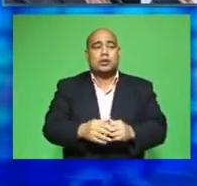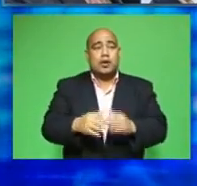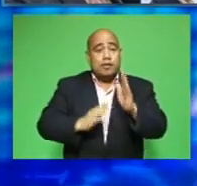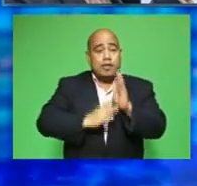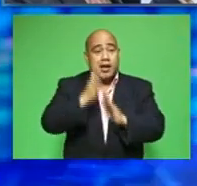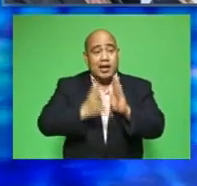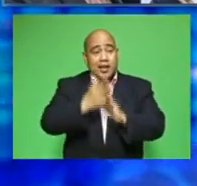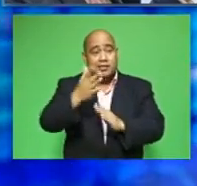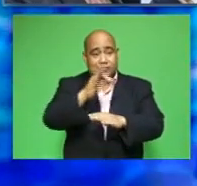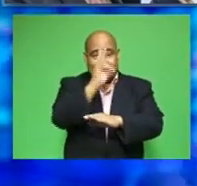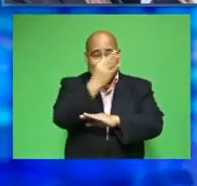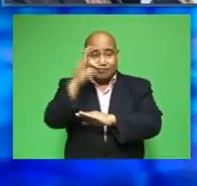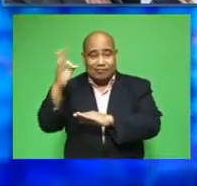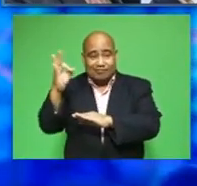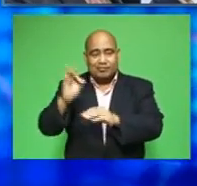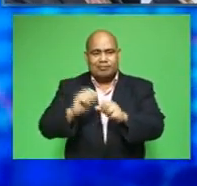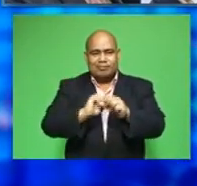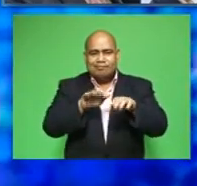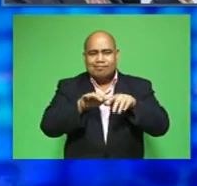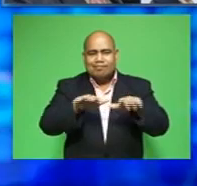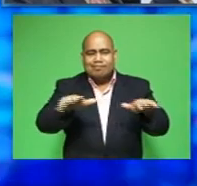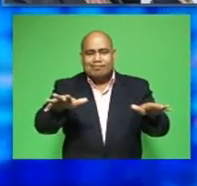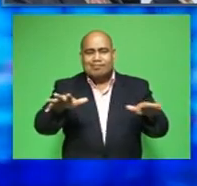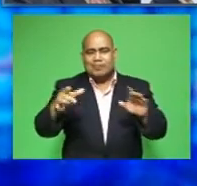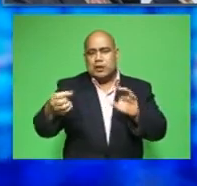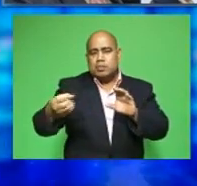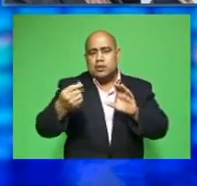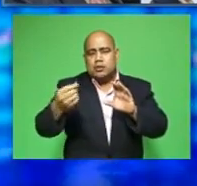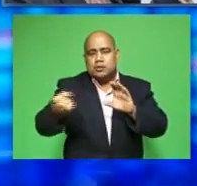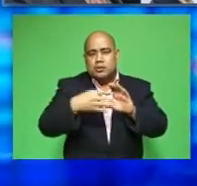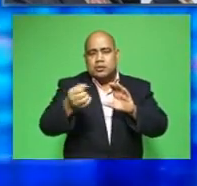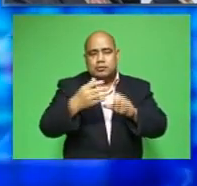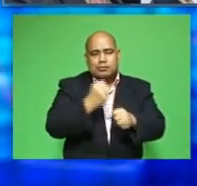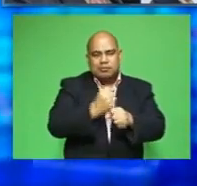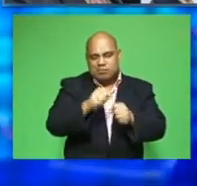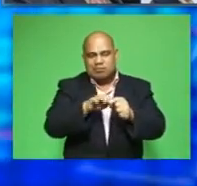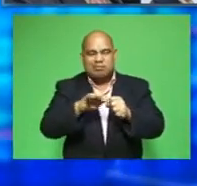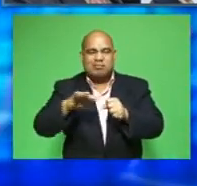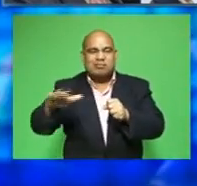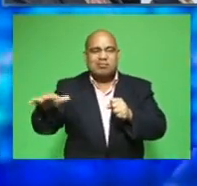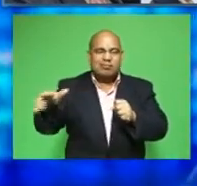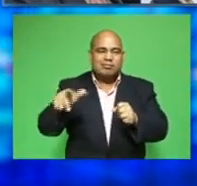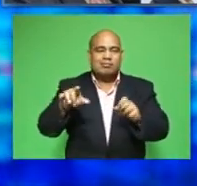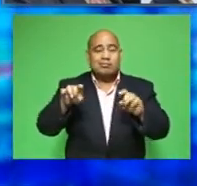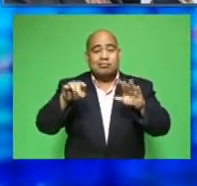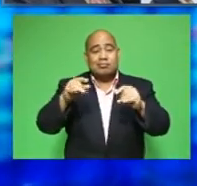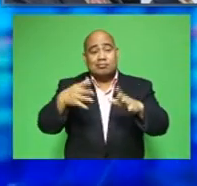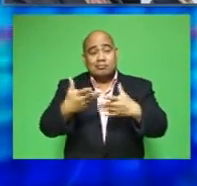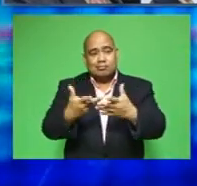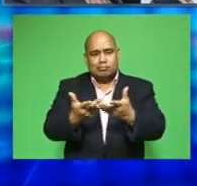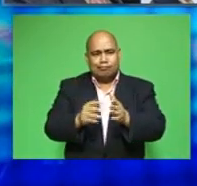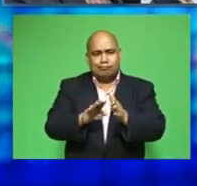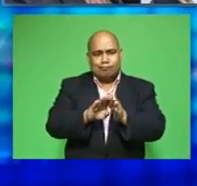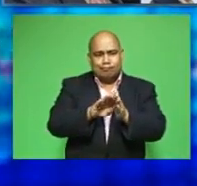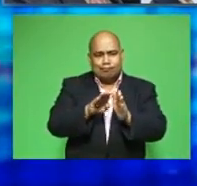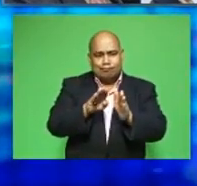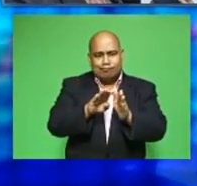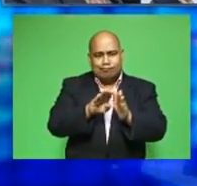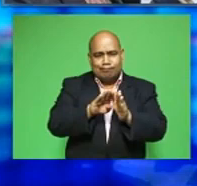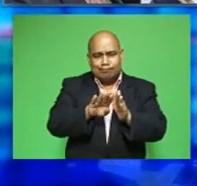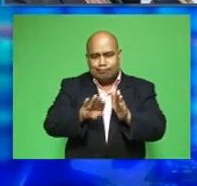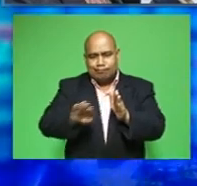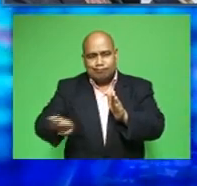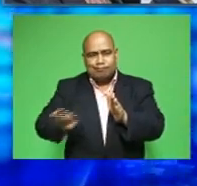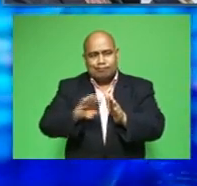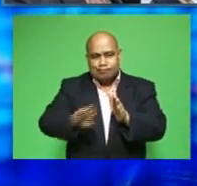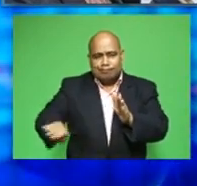pandemic crisis. Treasurer George Frydenberg says Australia avoided economic Armageddon and talked up the economic resilience of the nation.